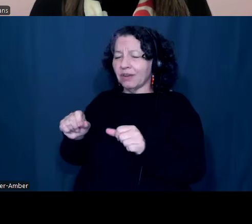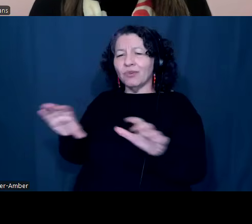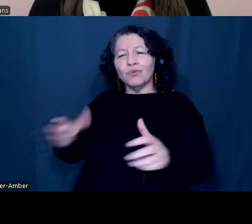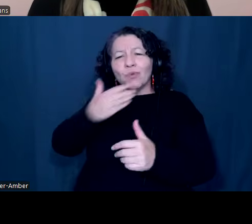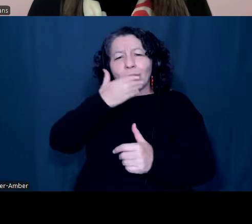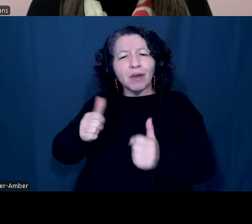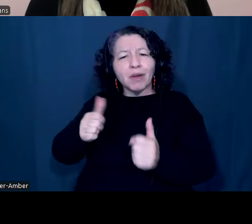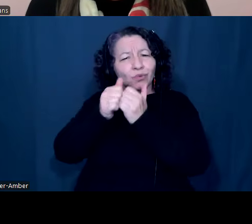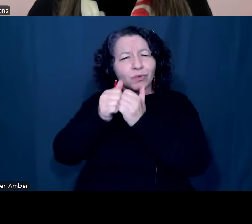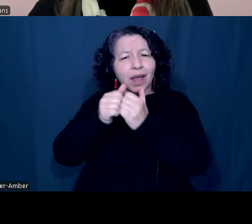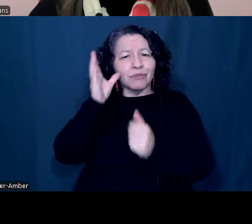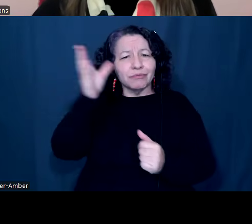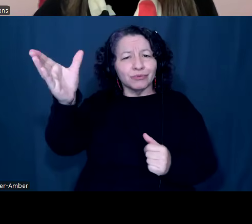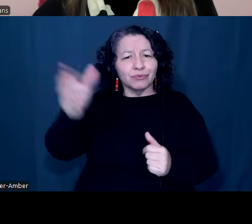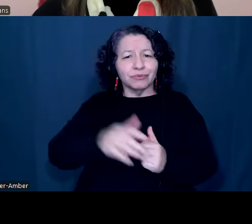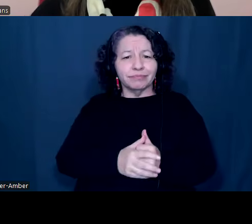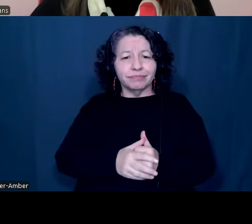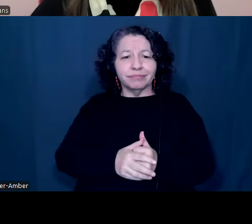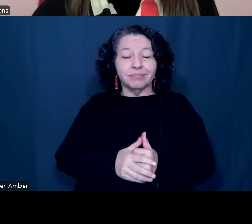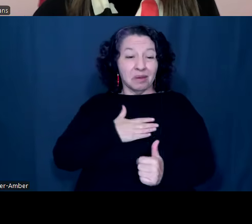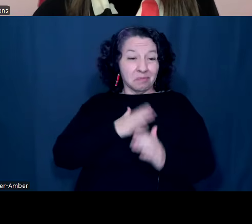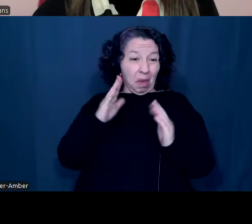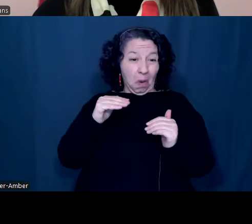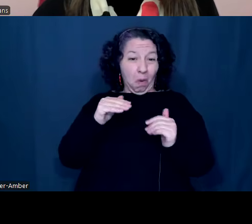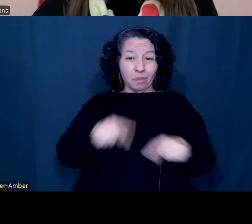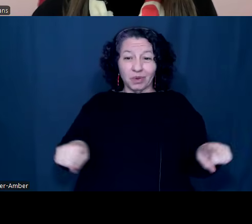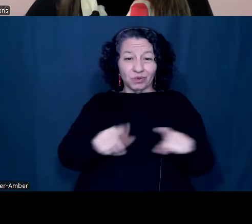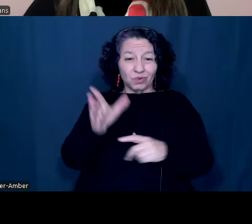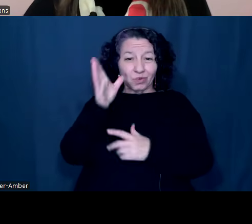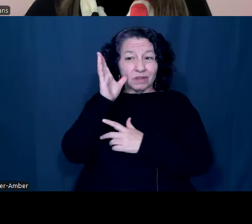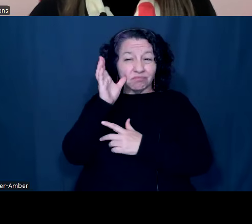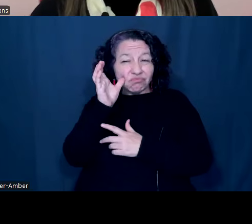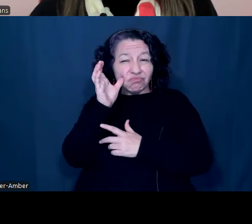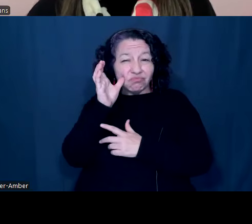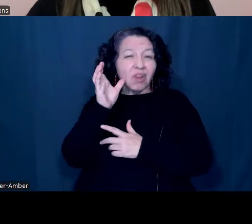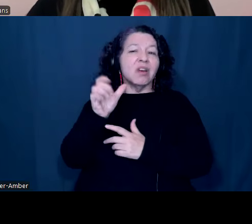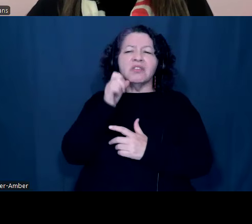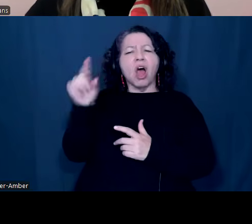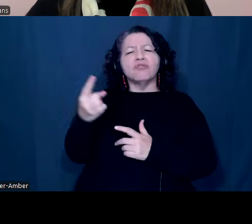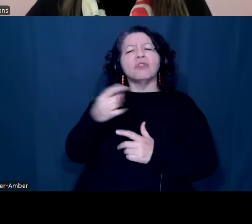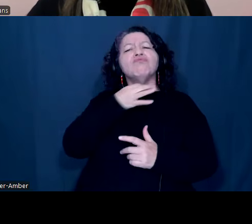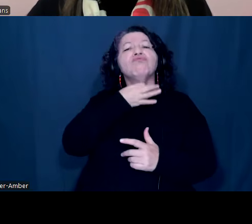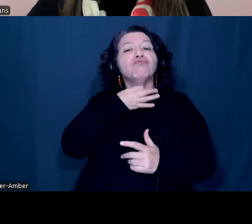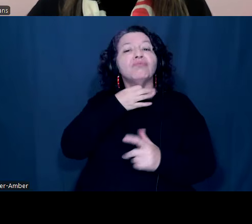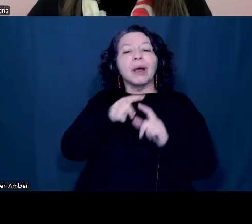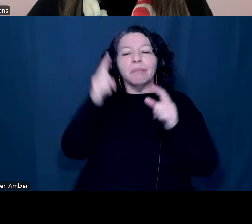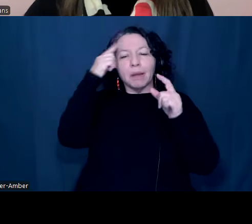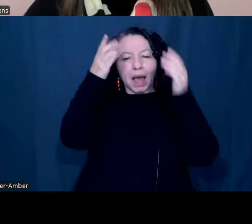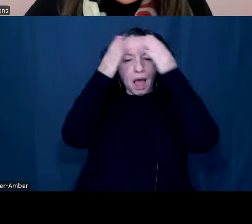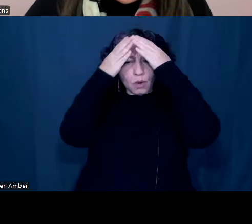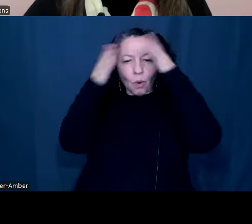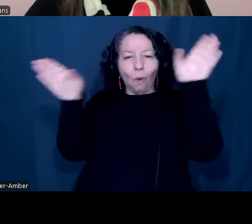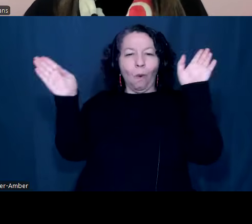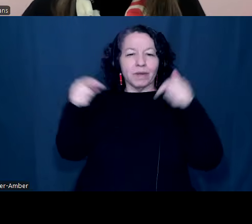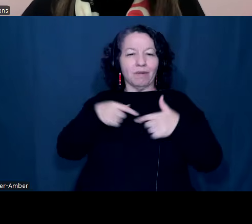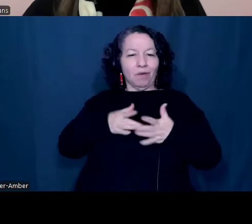together. My hope is that you'll listen not just with curiosity, but with openness. My